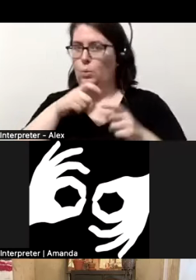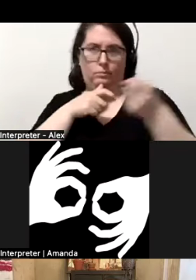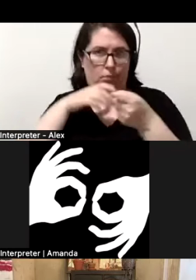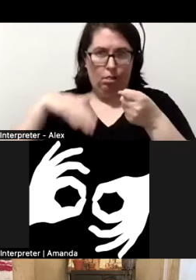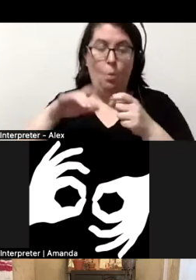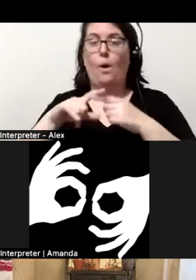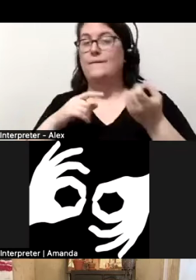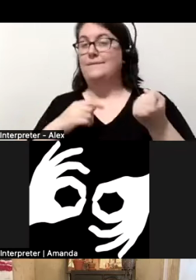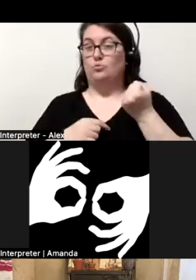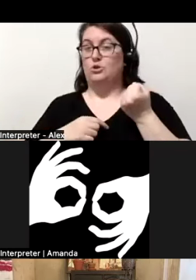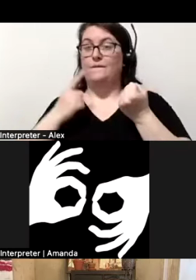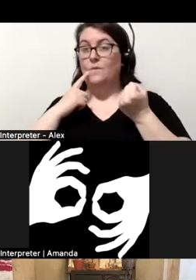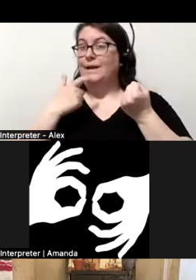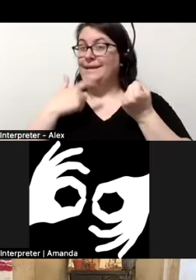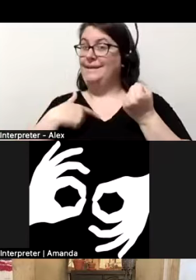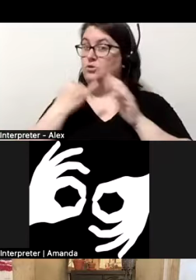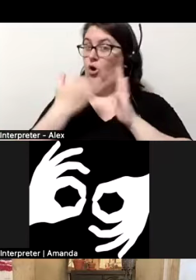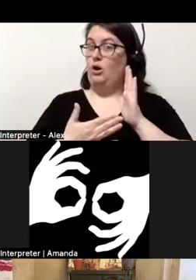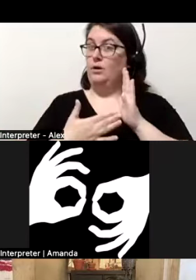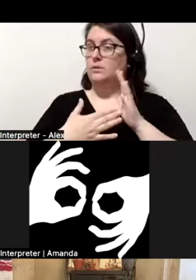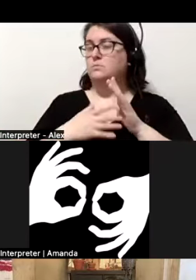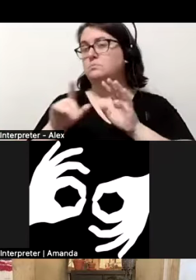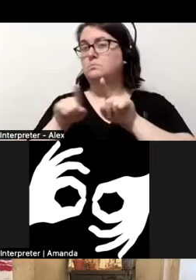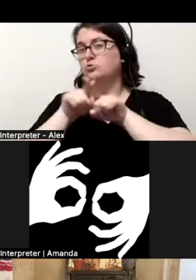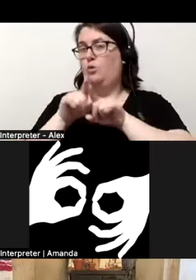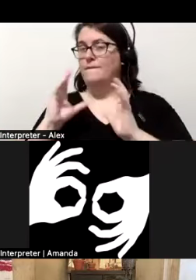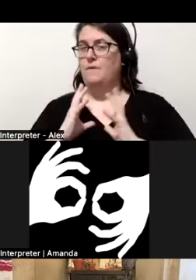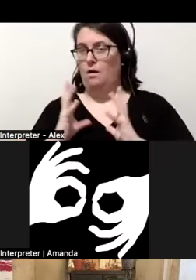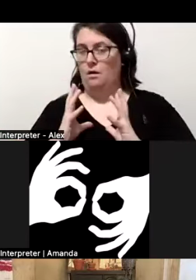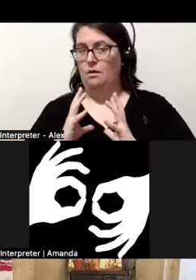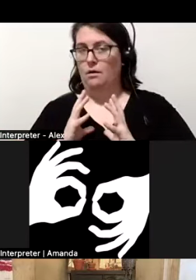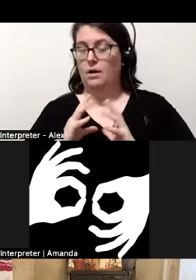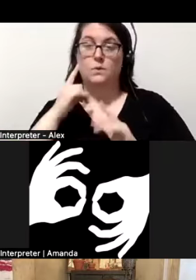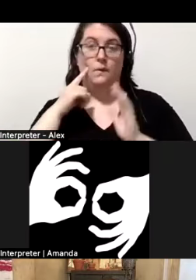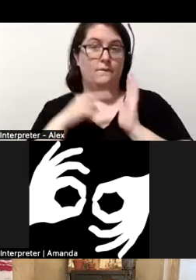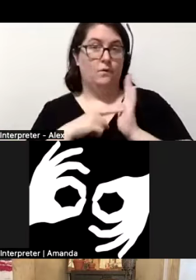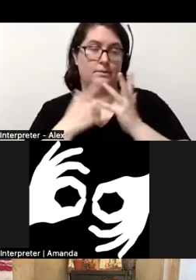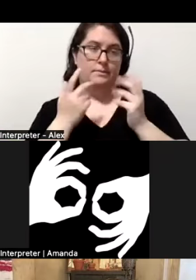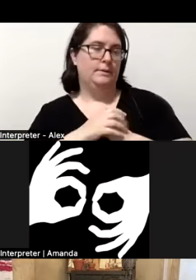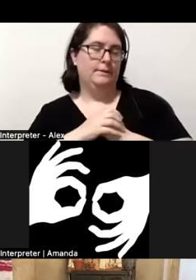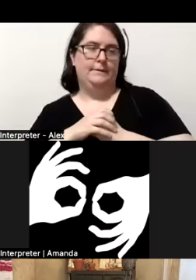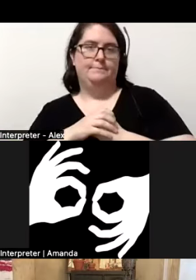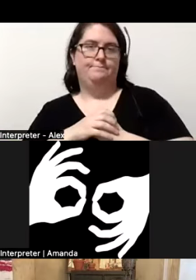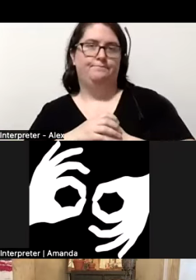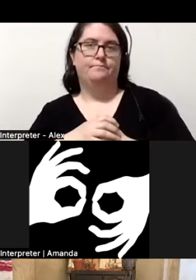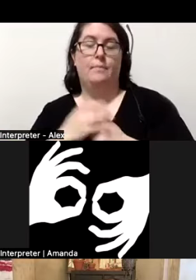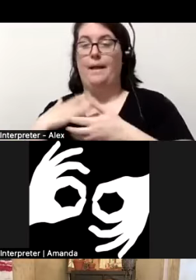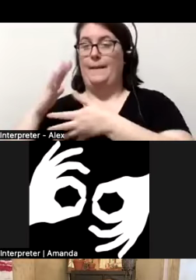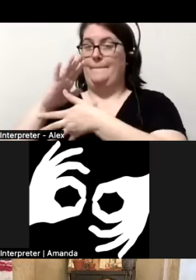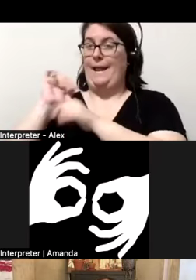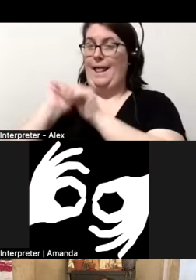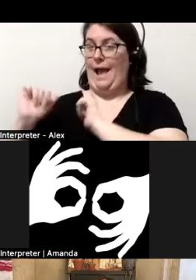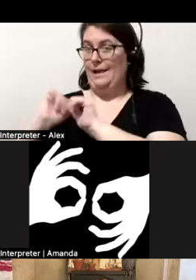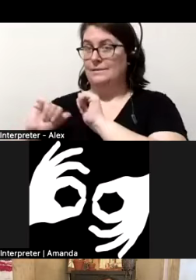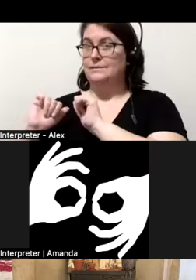reserved for Kingston-based artists, you can add the asterisk there. So for example, if you had a kind of main act slot,